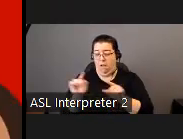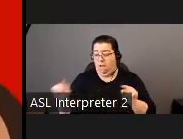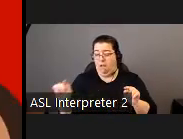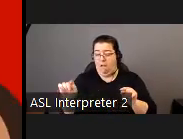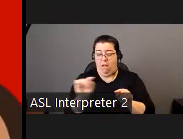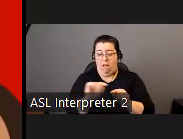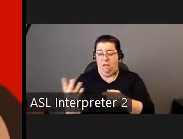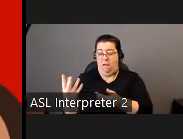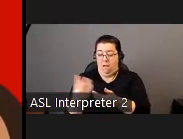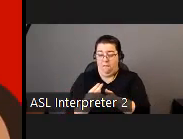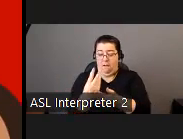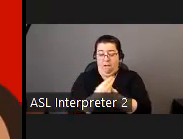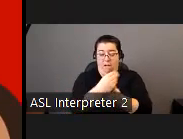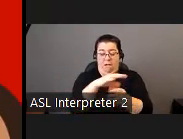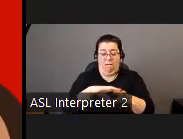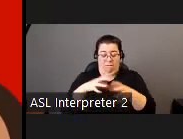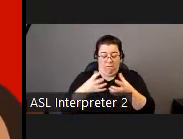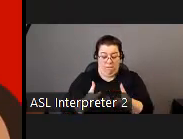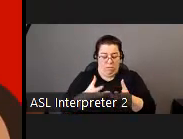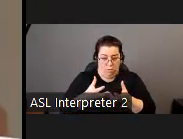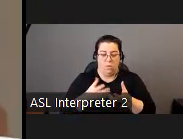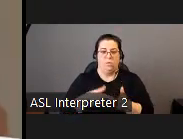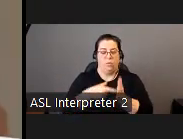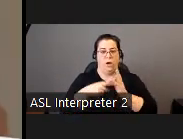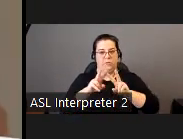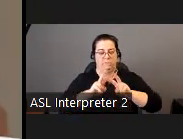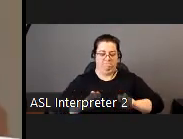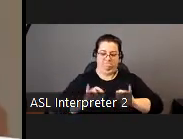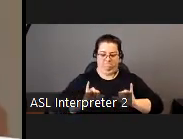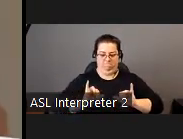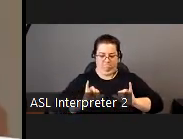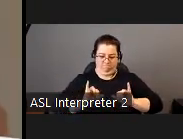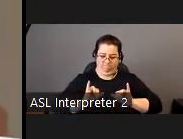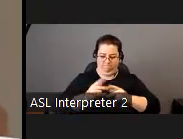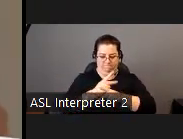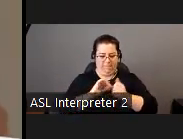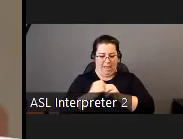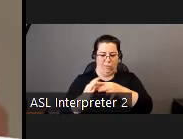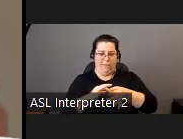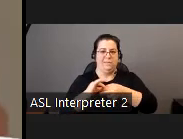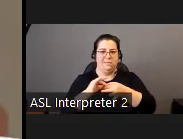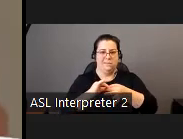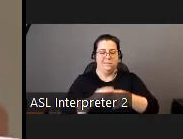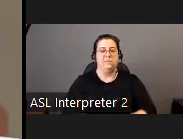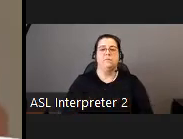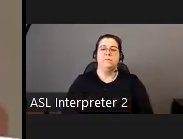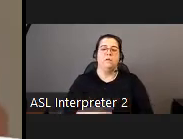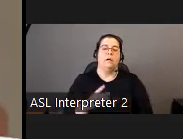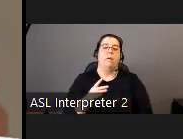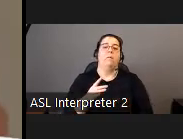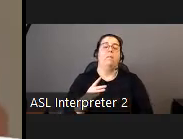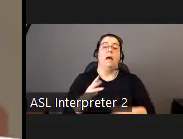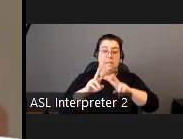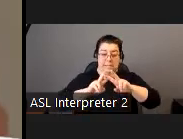be considered and considered in relationship to each other. But at the heart of it, it is about